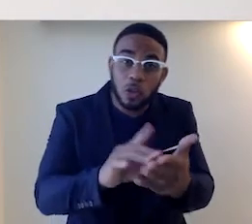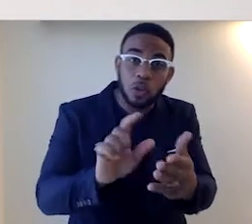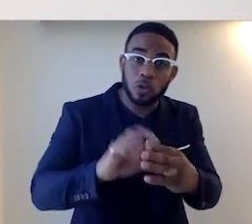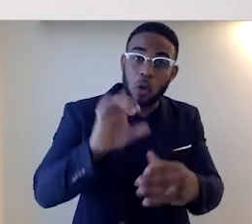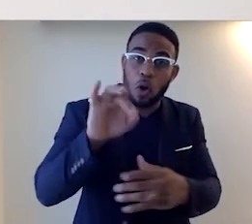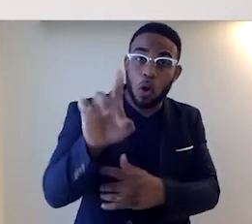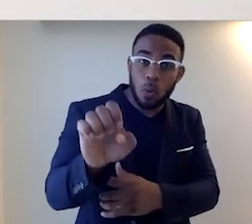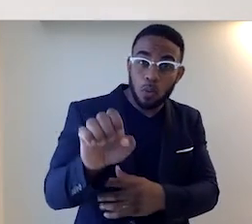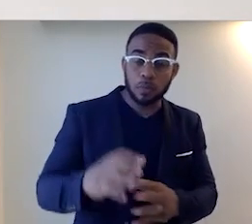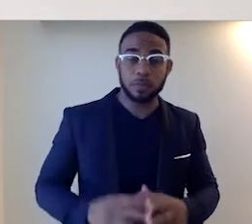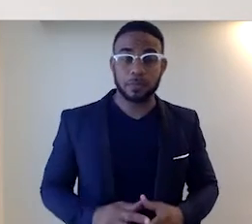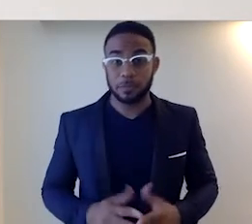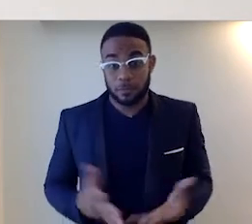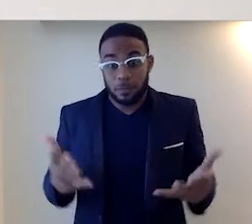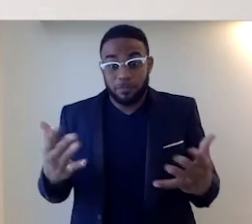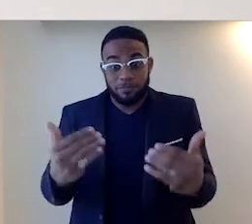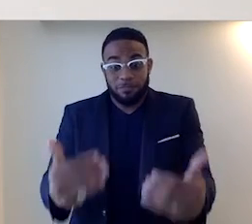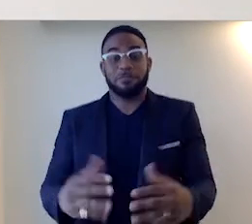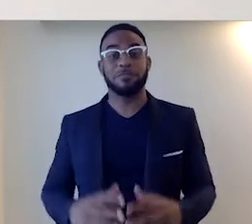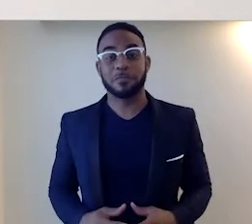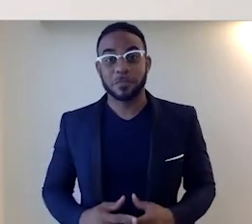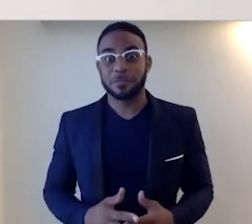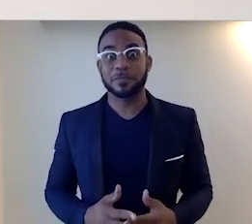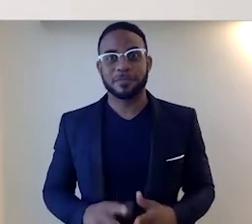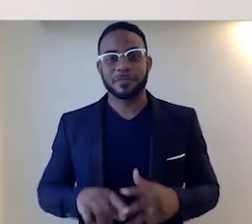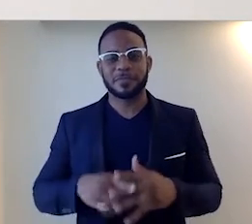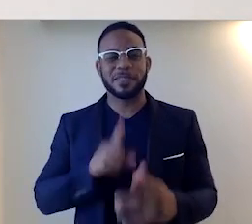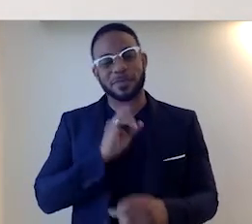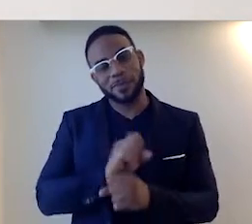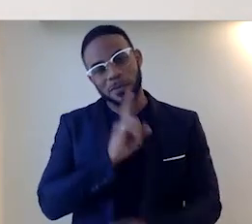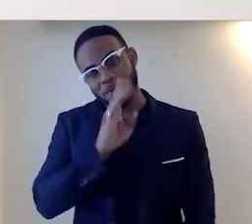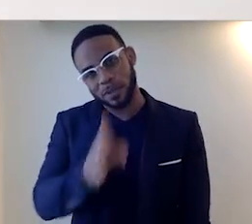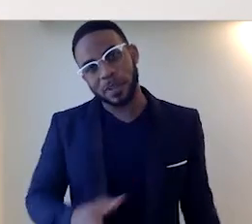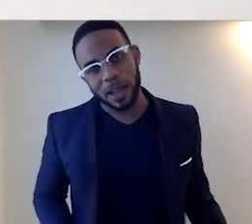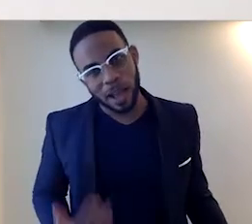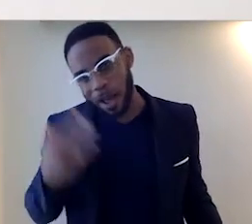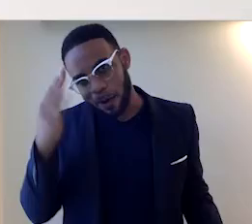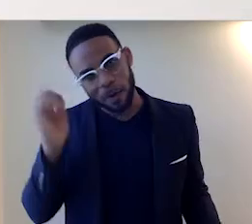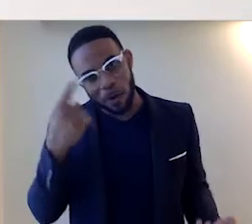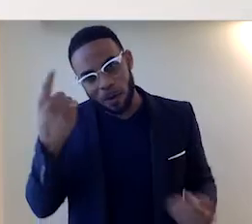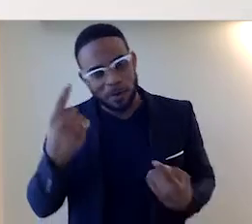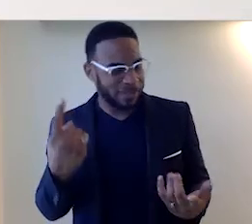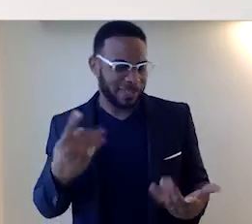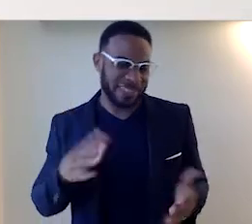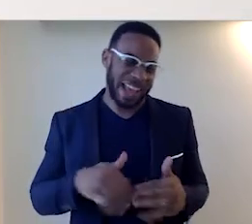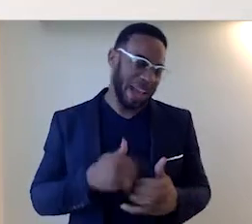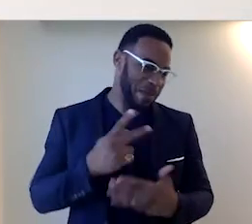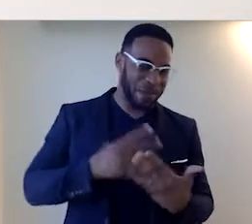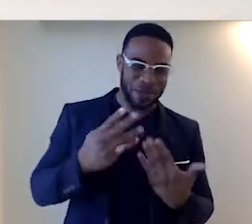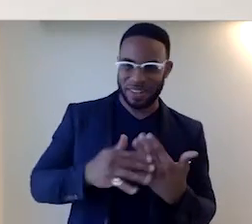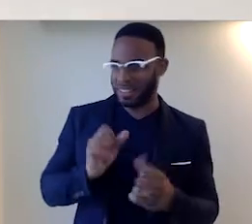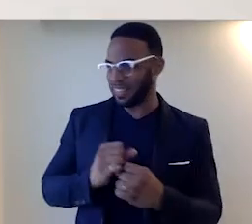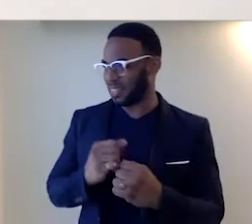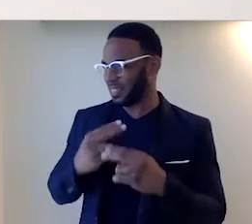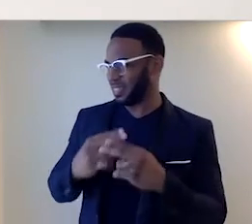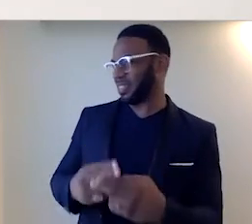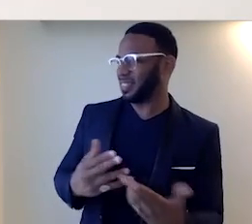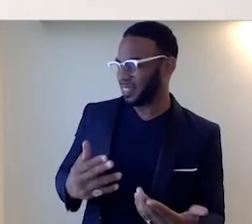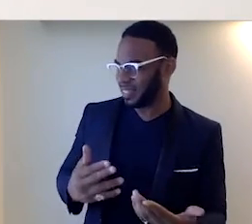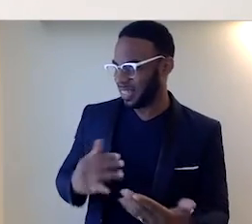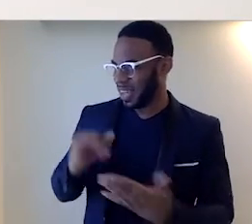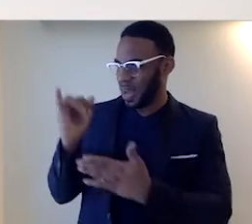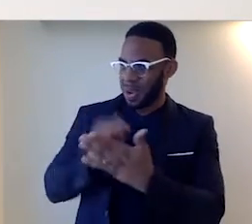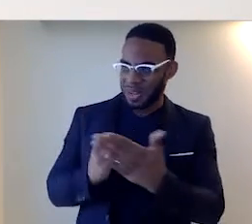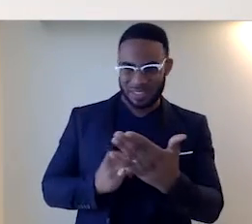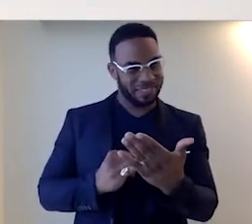code. So, let's be real. I know you're all wondering how programming can cultivate